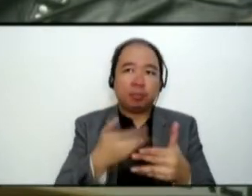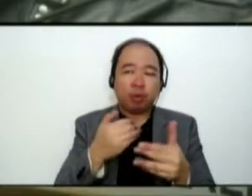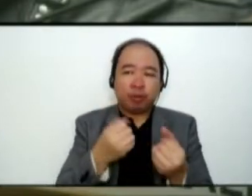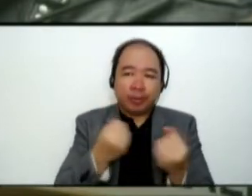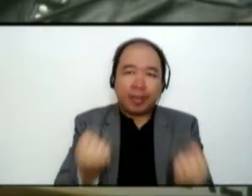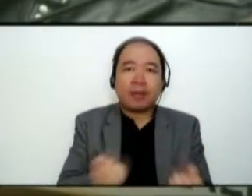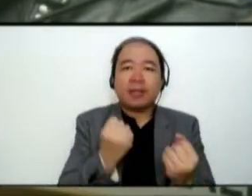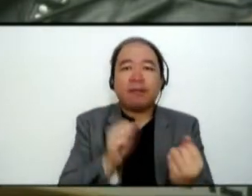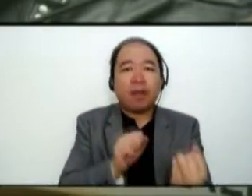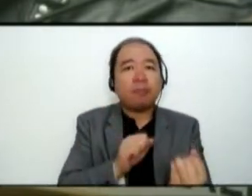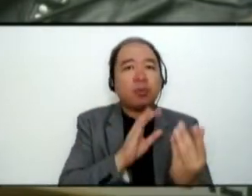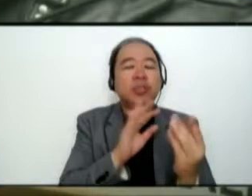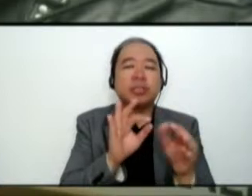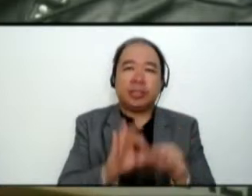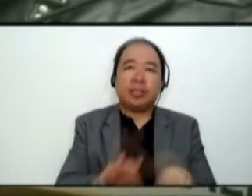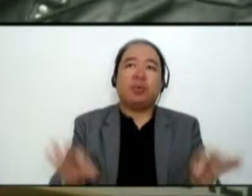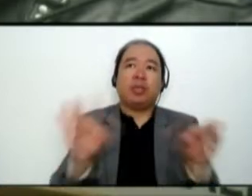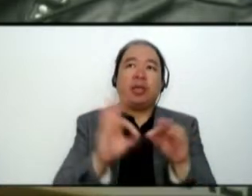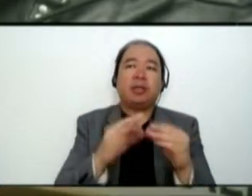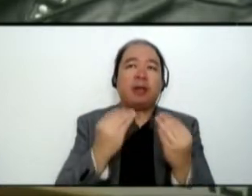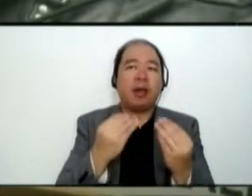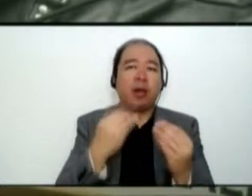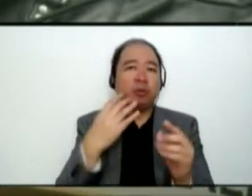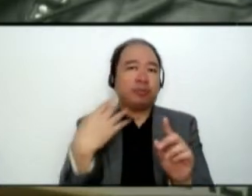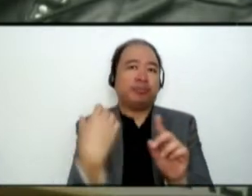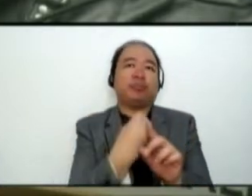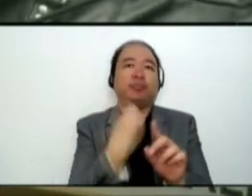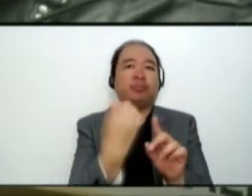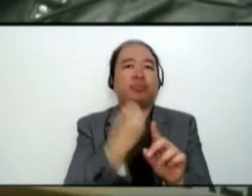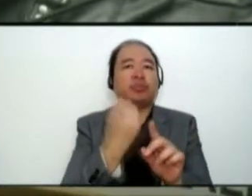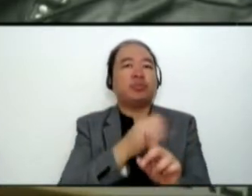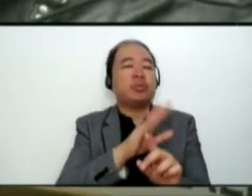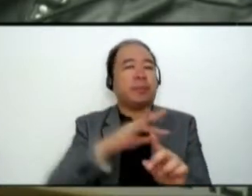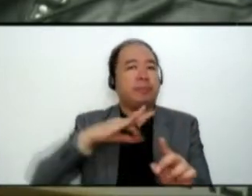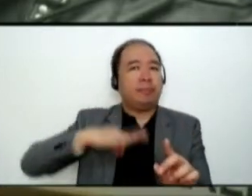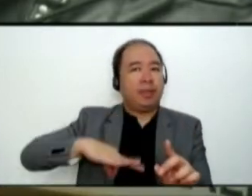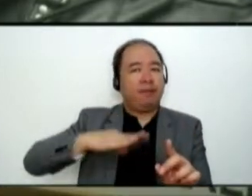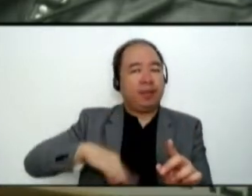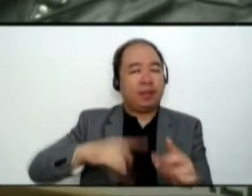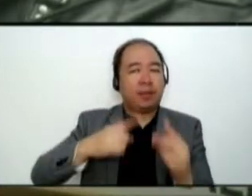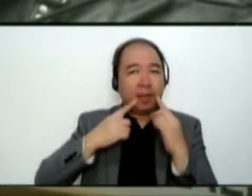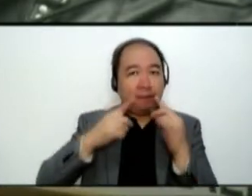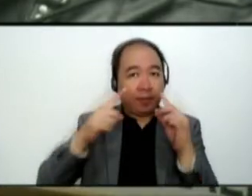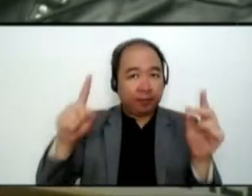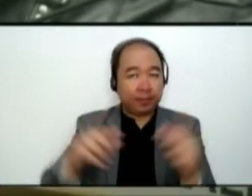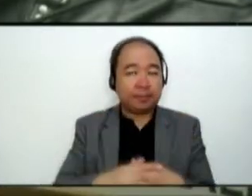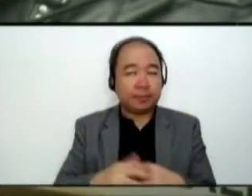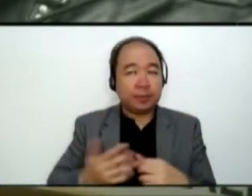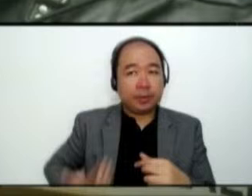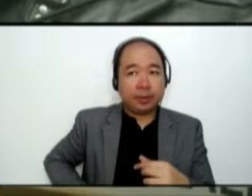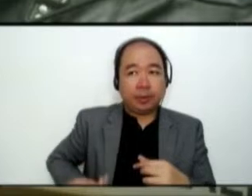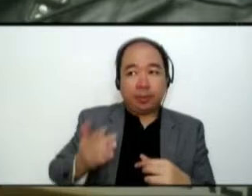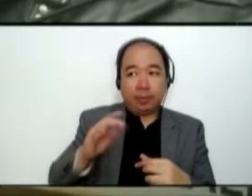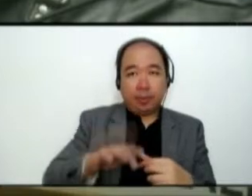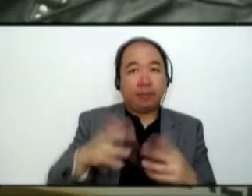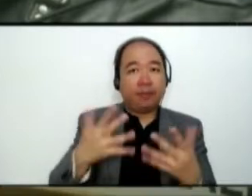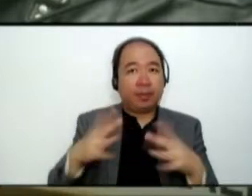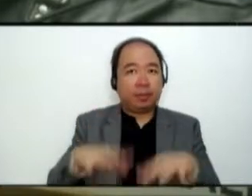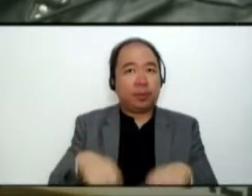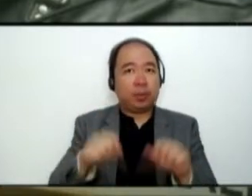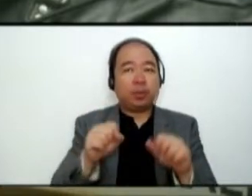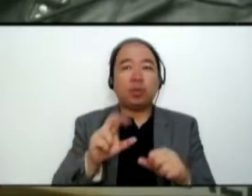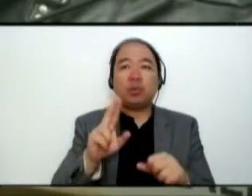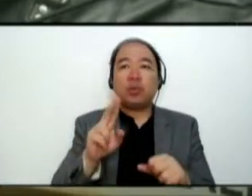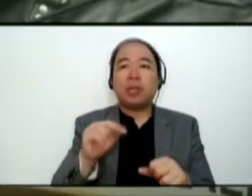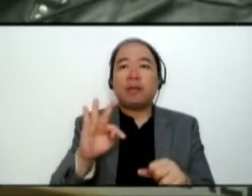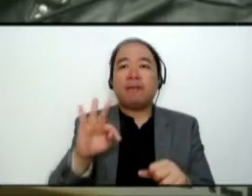essential to harness these trends effectively. In recognition of this, Bangladesh hosted the UNFPA Global